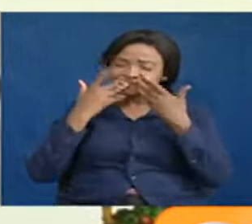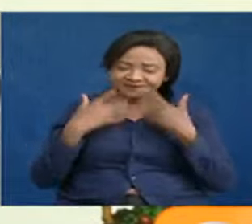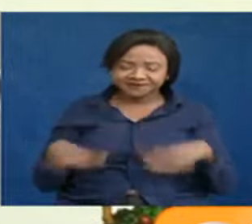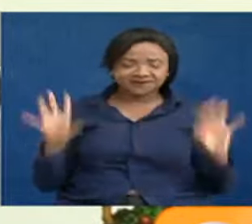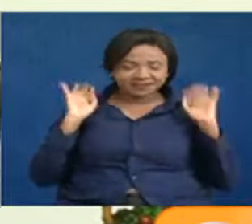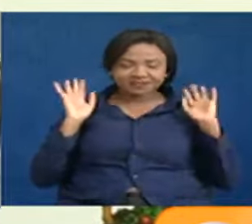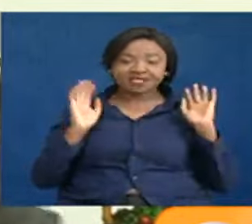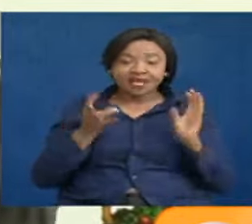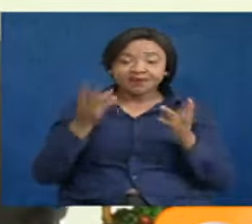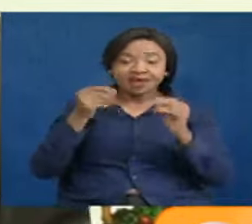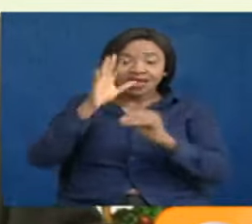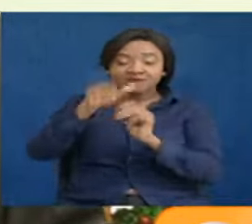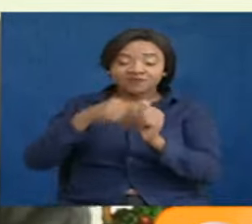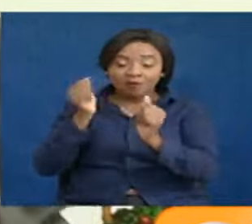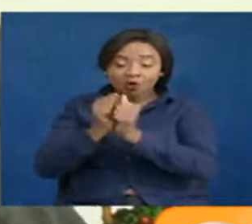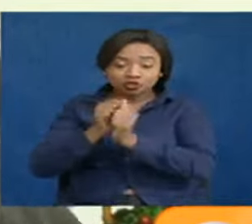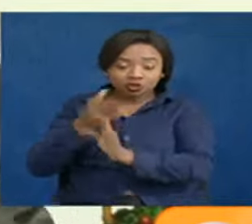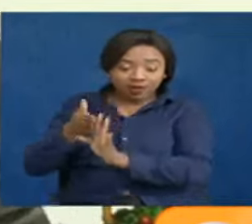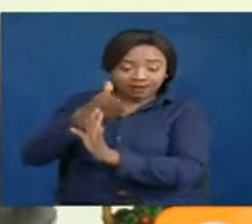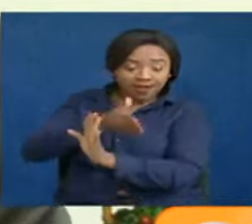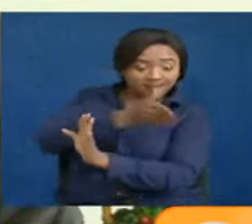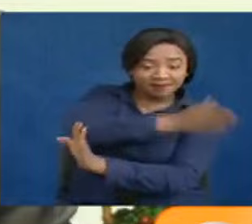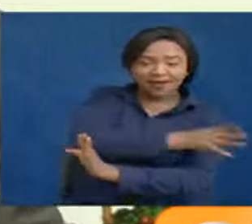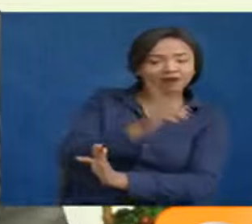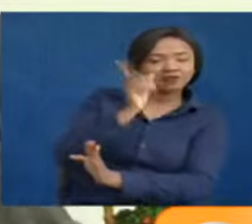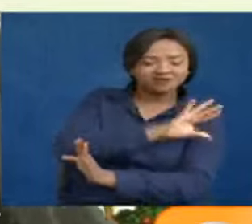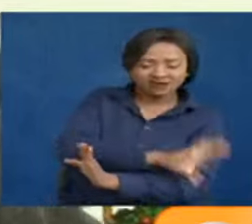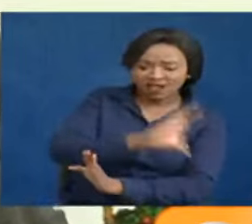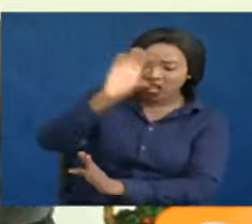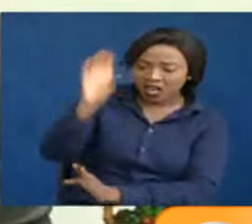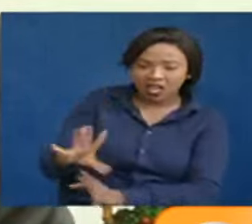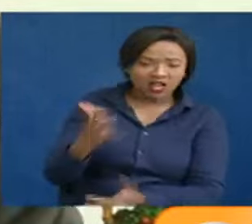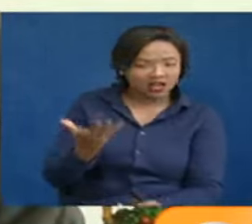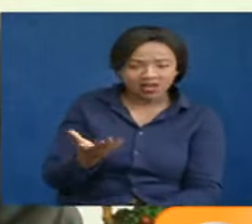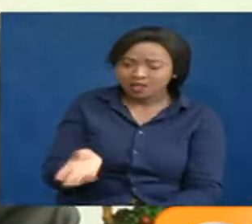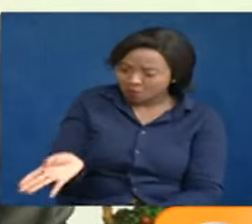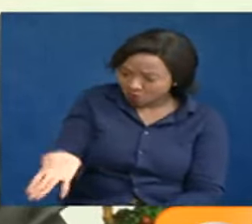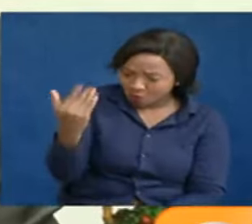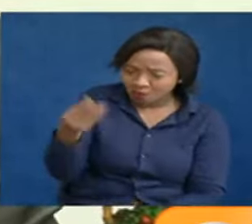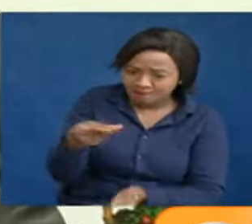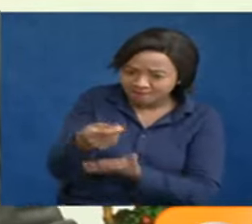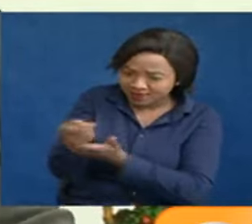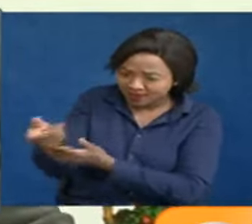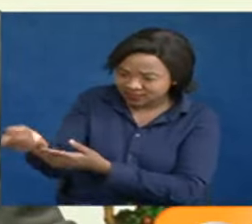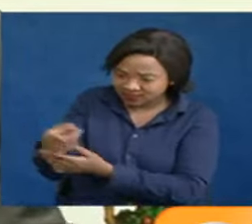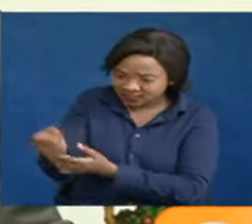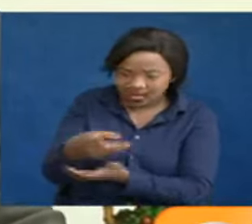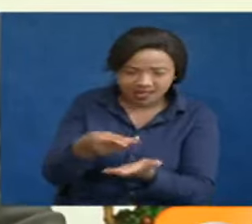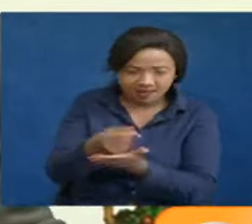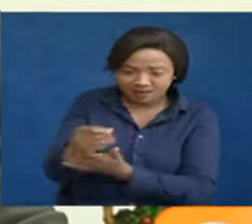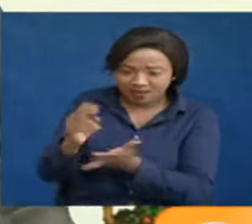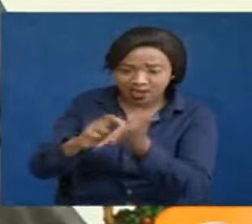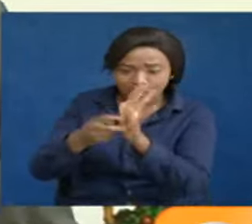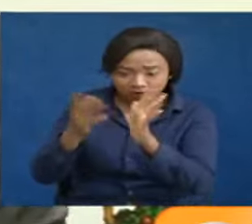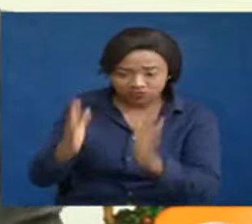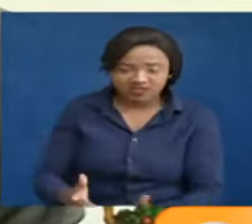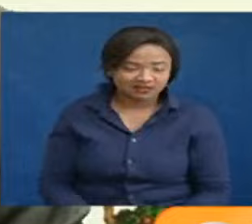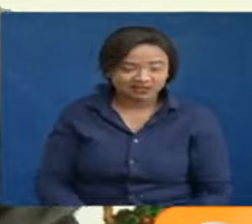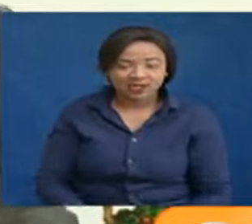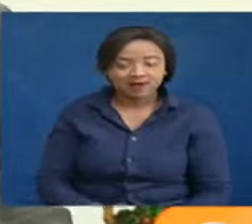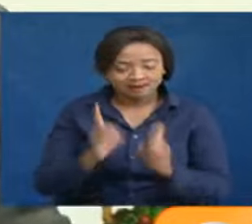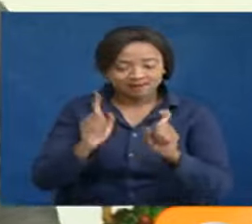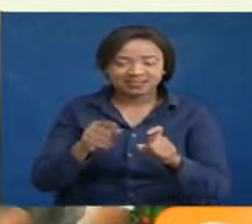from October going backwards. Let them go and pay salaries. Let them go and pay contractors. Let them make this country